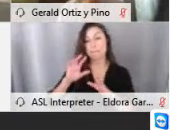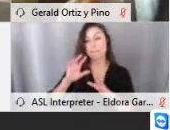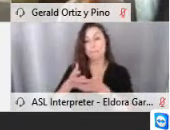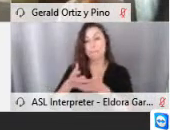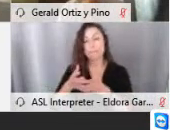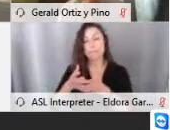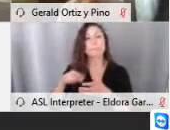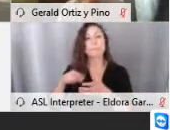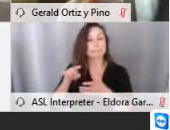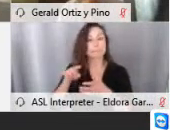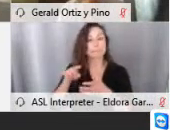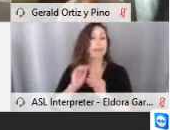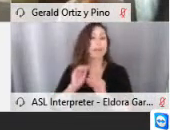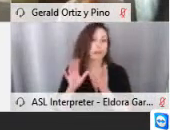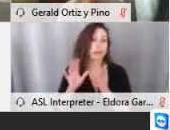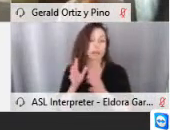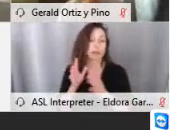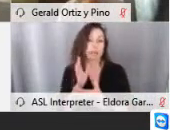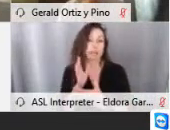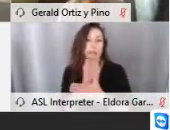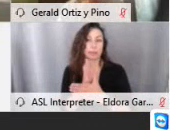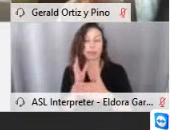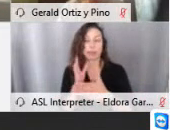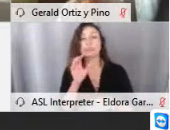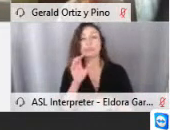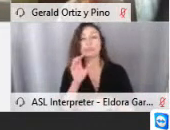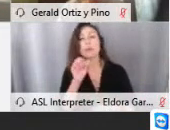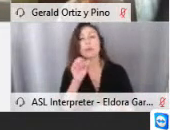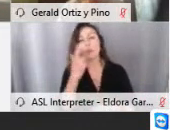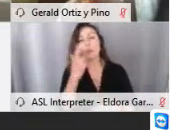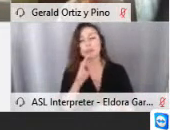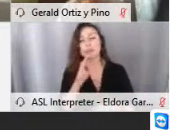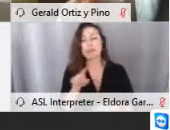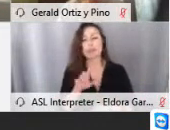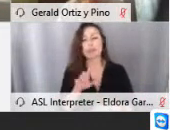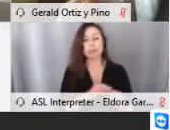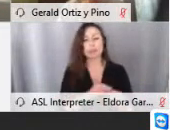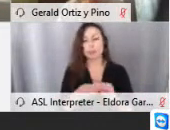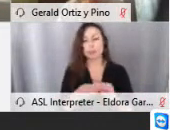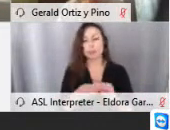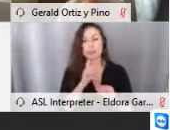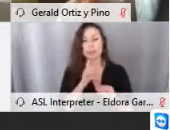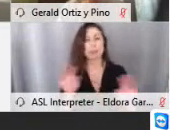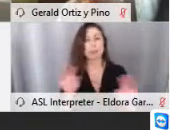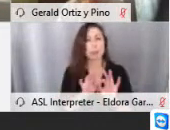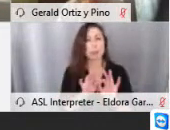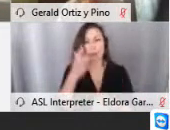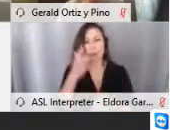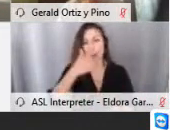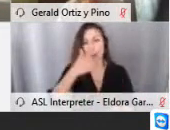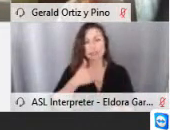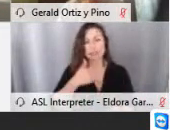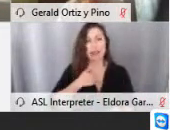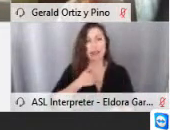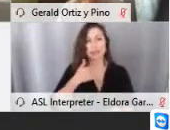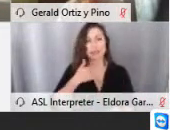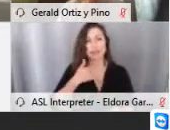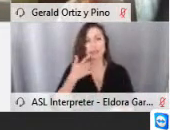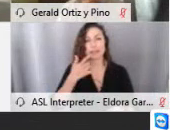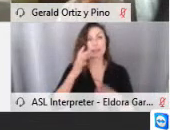gradations from, of course, in between. And the reason this is so important is there's this myth out